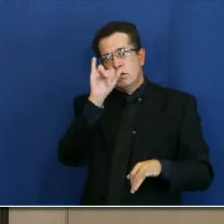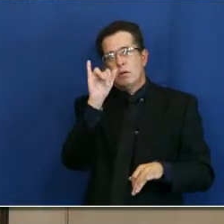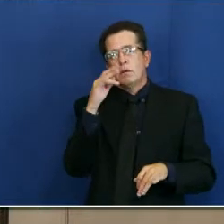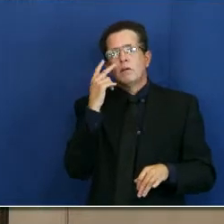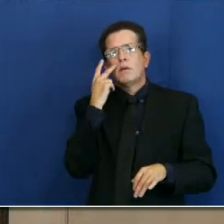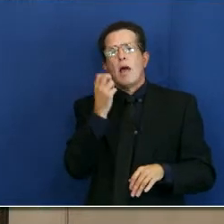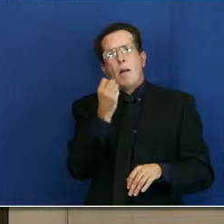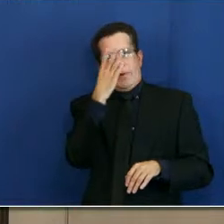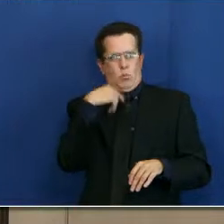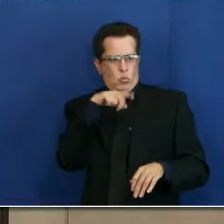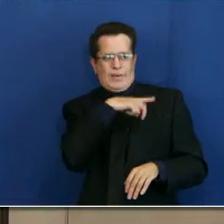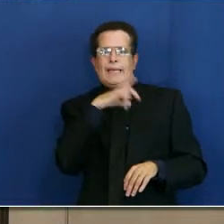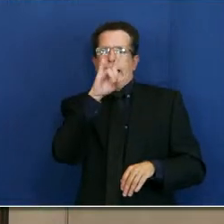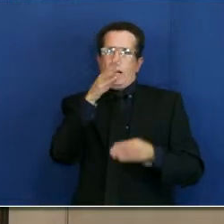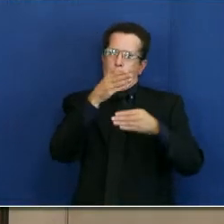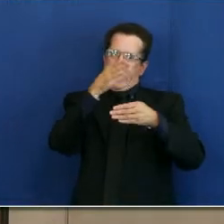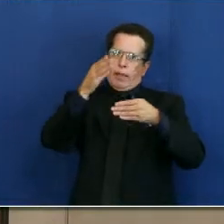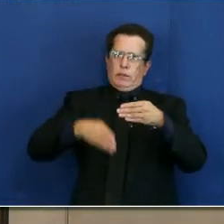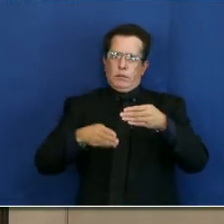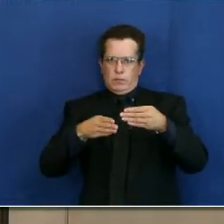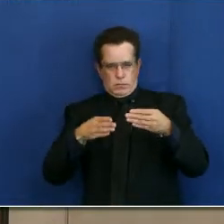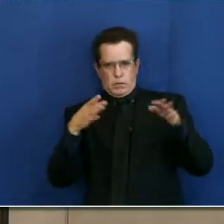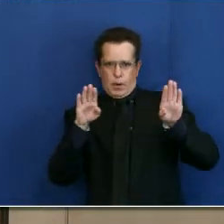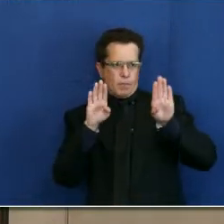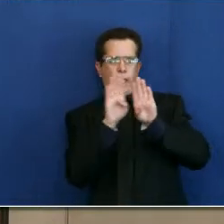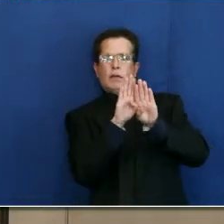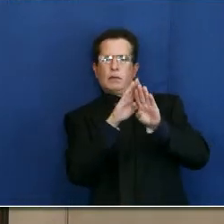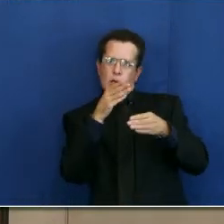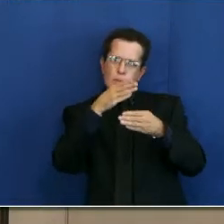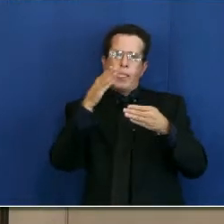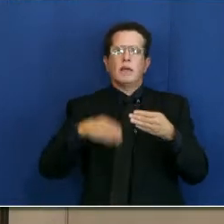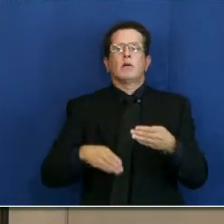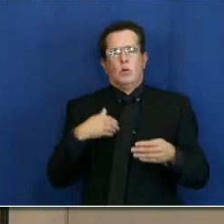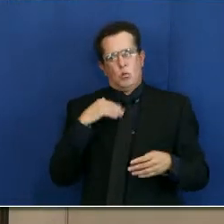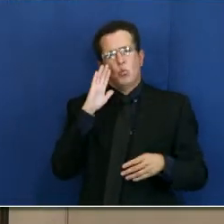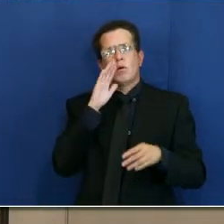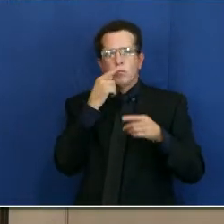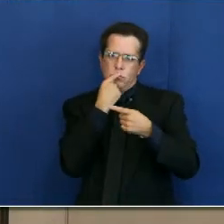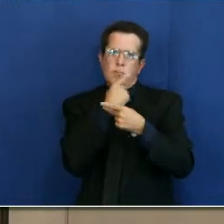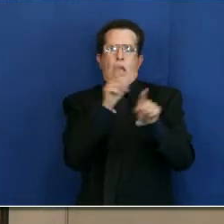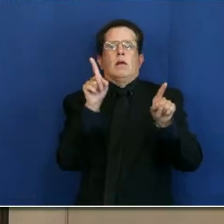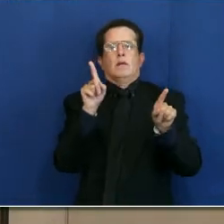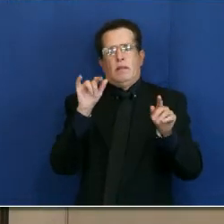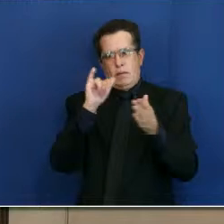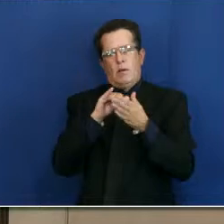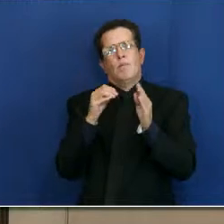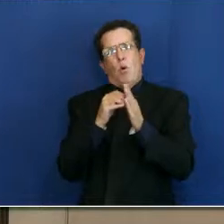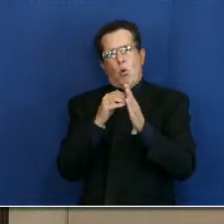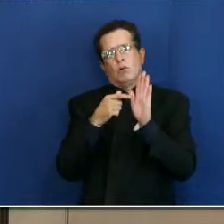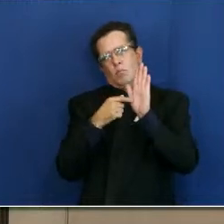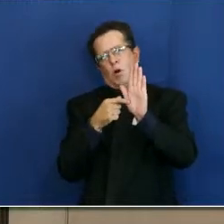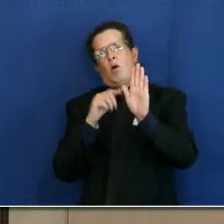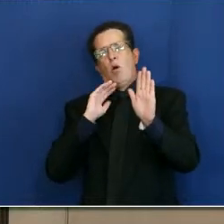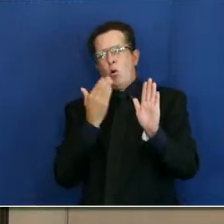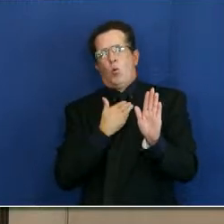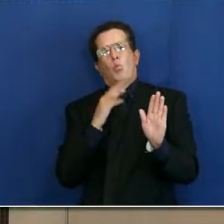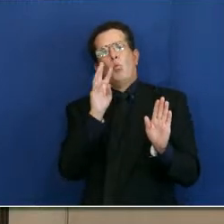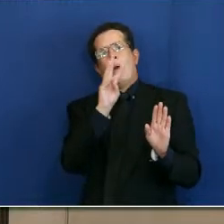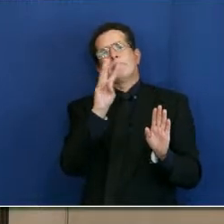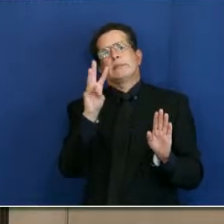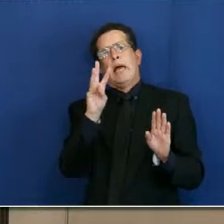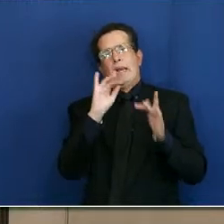were completed. And we will be posting that information on our county's website so that